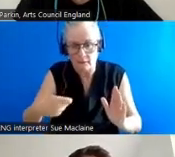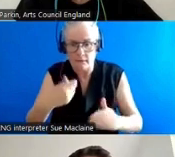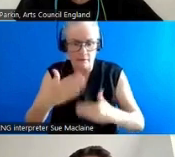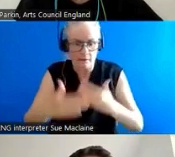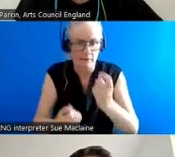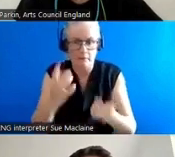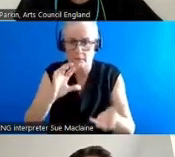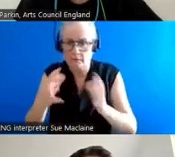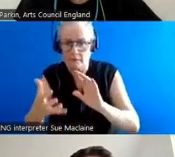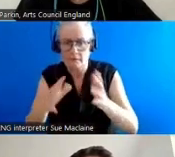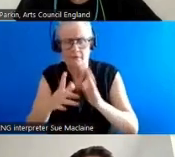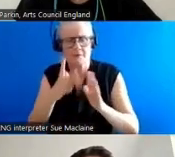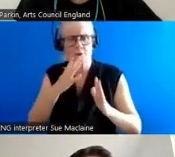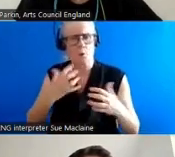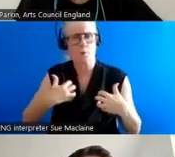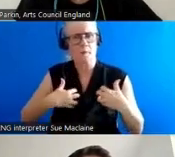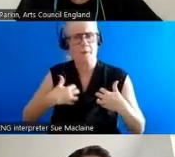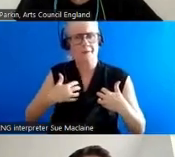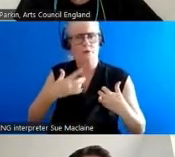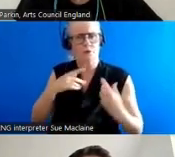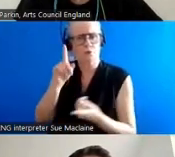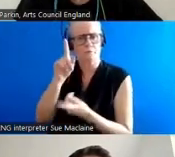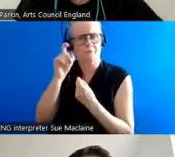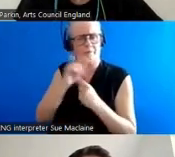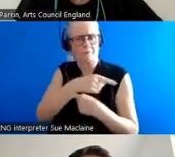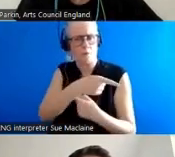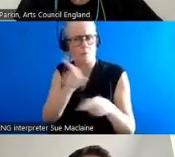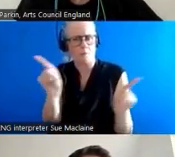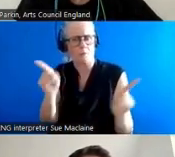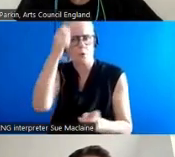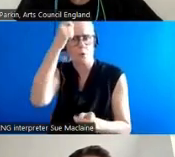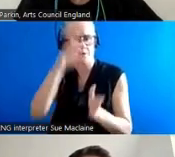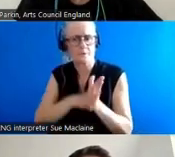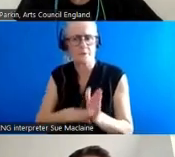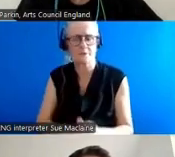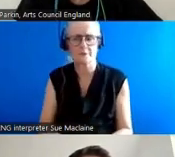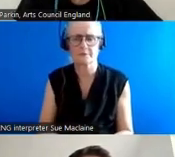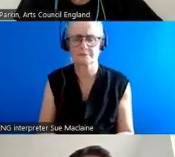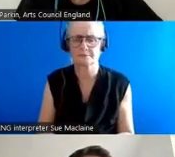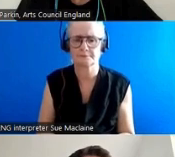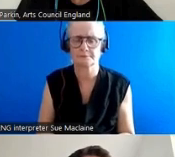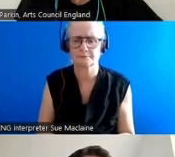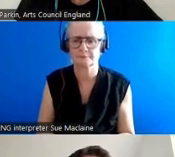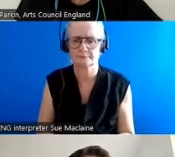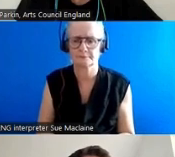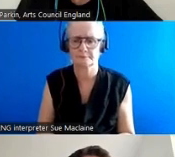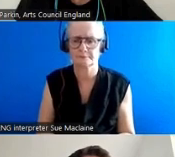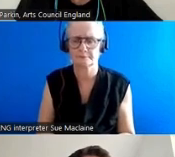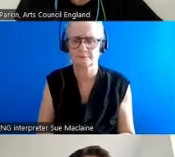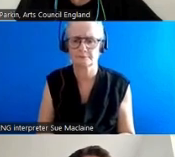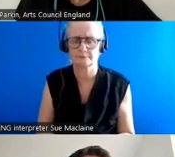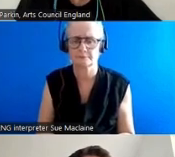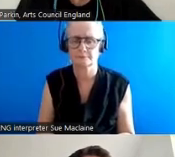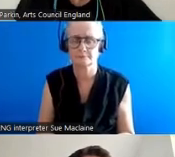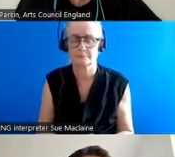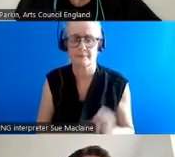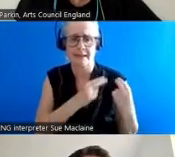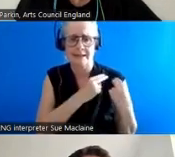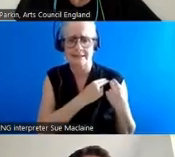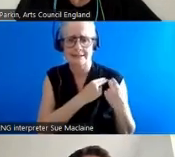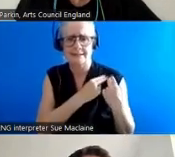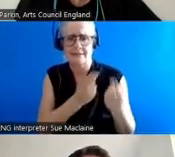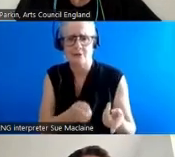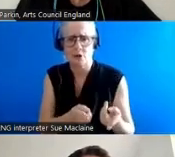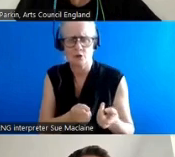experience. And I think it's one of those things as well that devolution is something that shouldn't be a surprise to anybody.